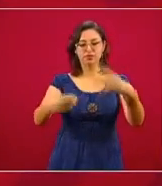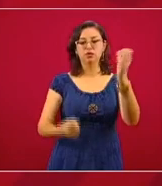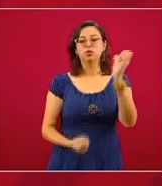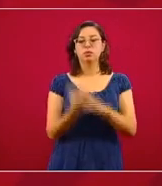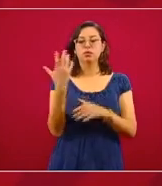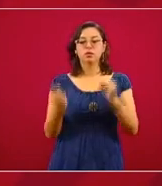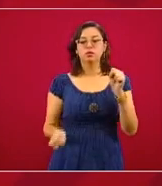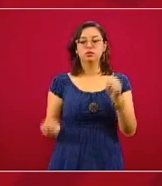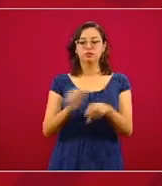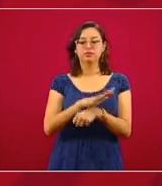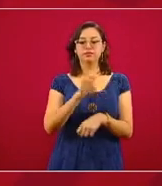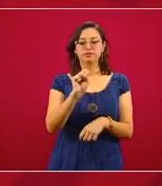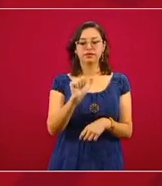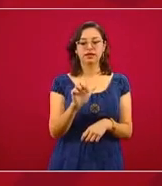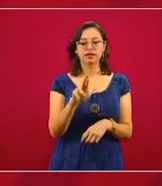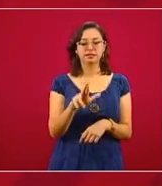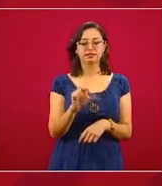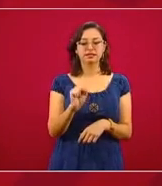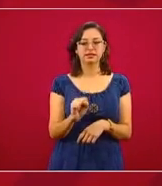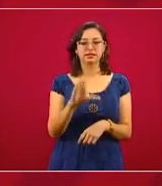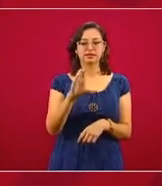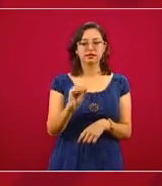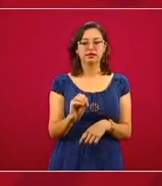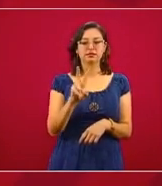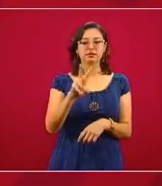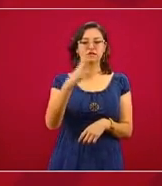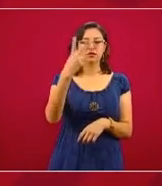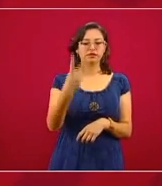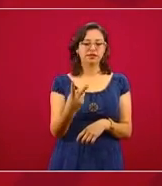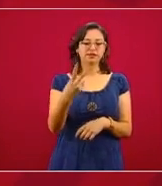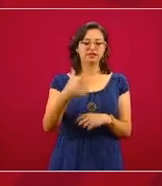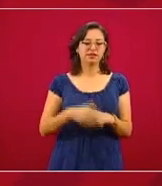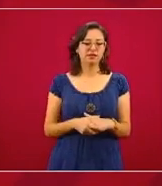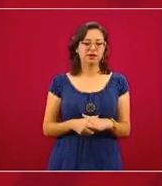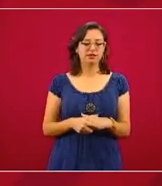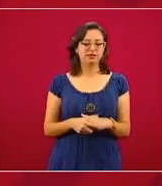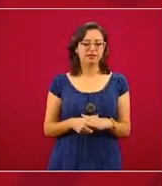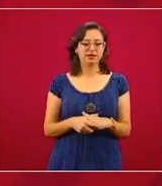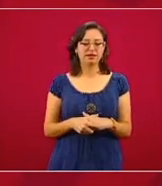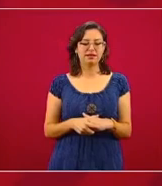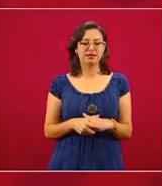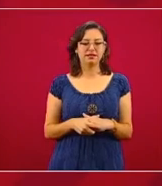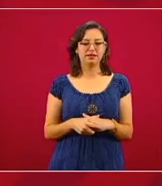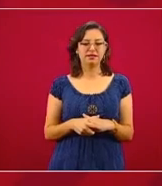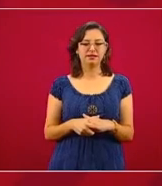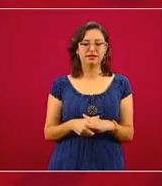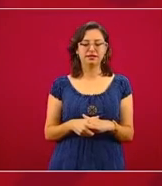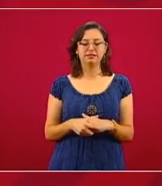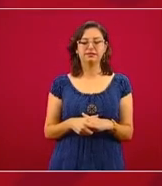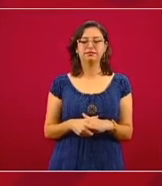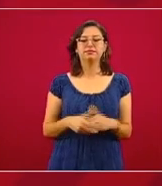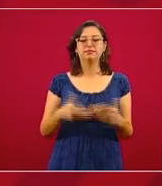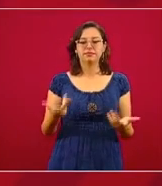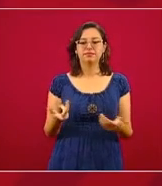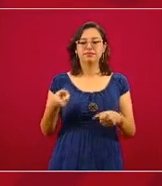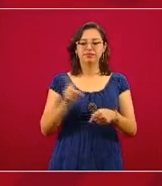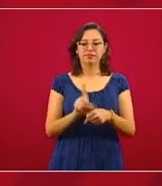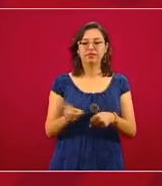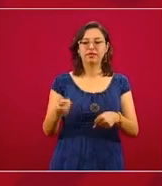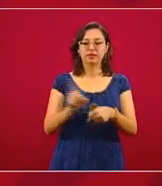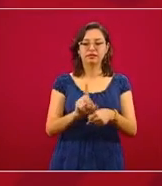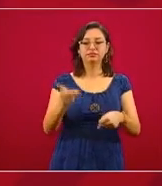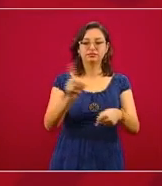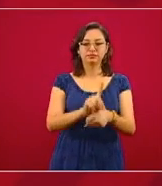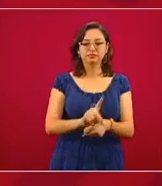new coronavirus SARS-CoV-2. Today we'll be focusing on three topics. First one will be the daily technical